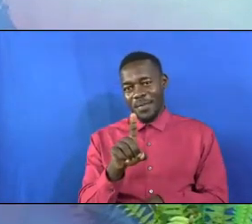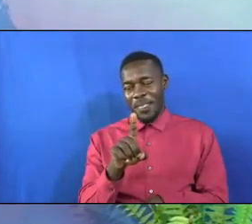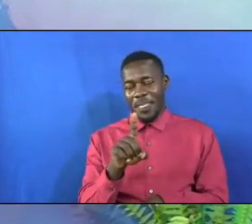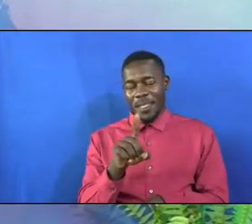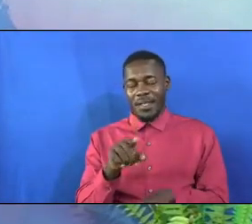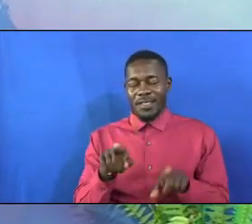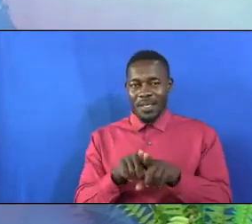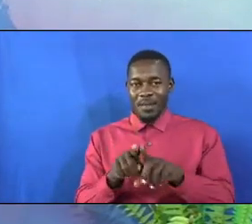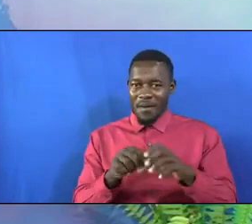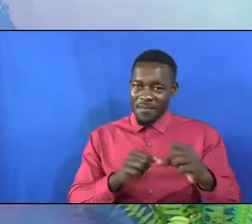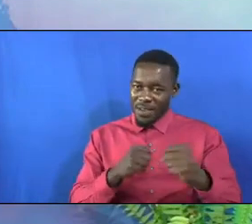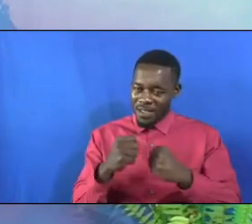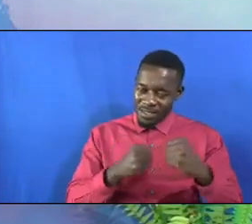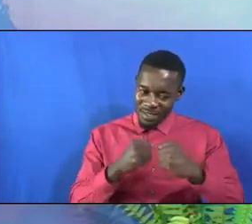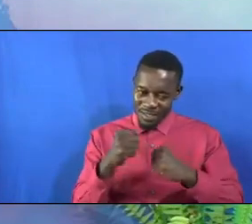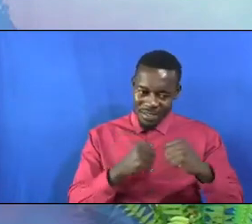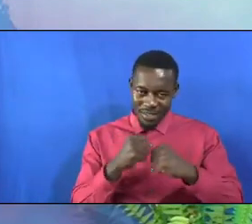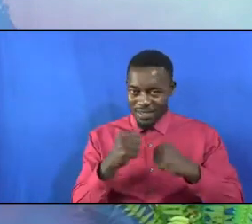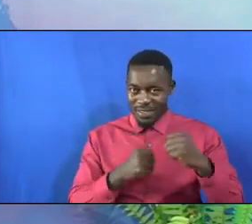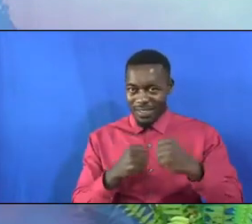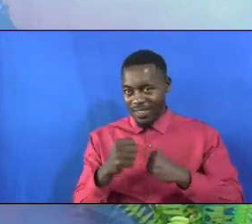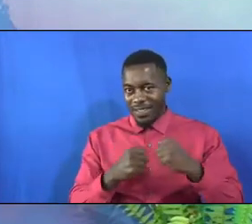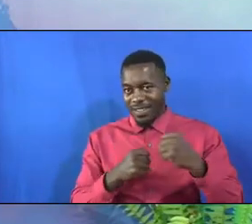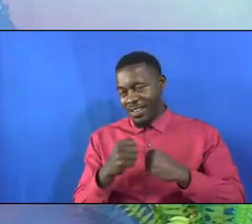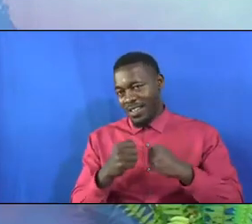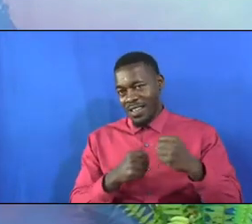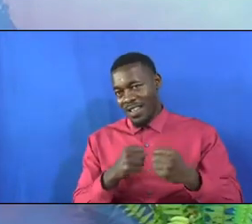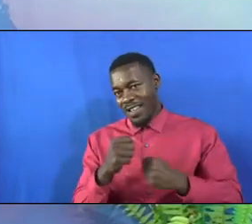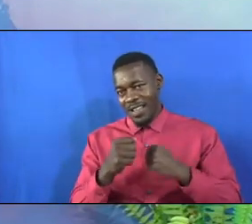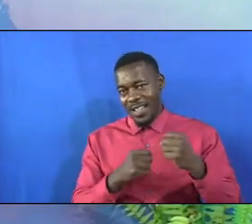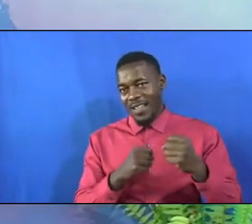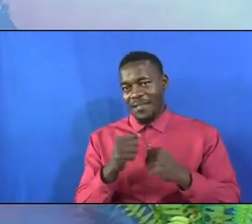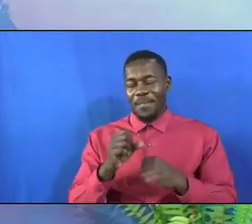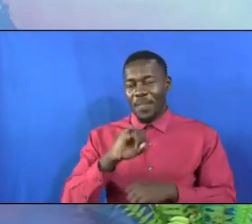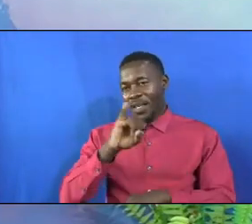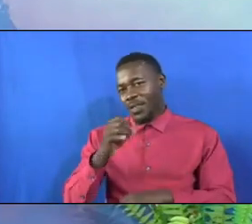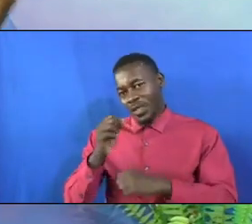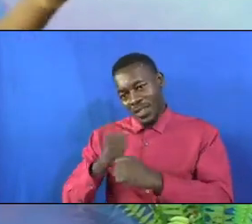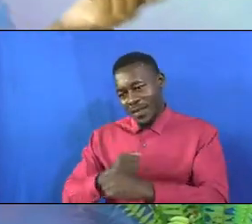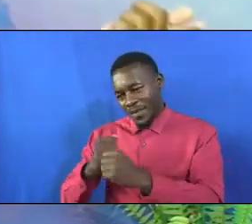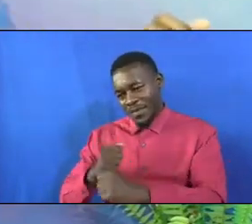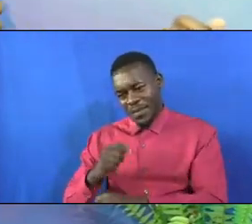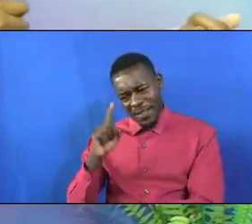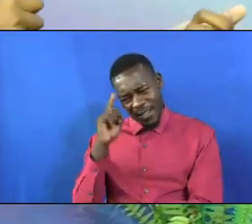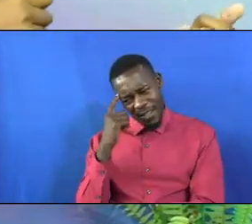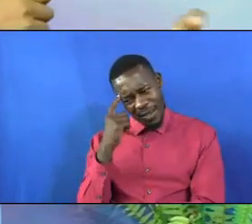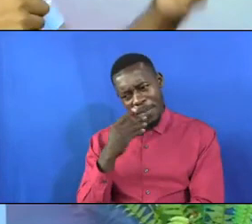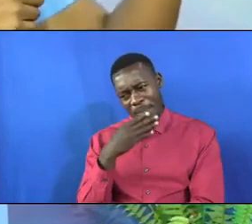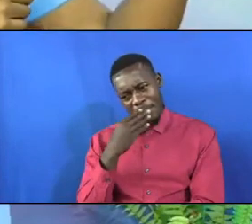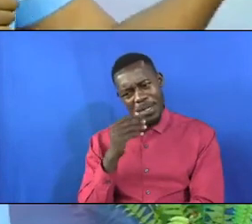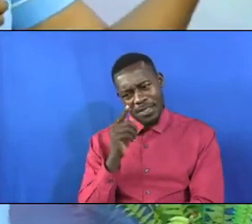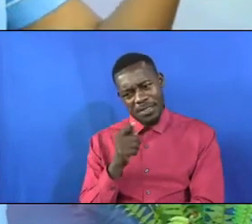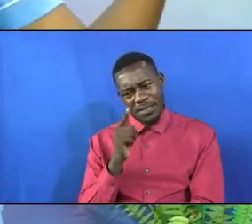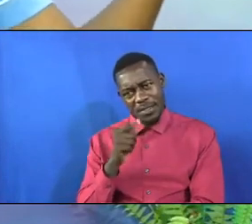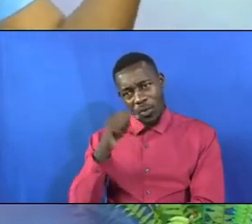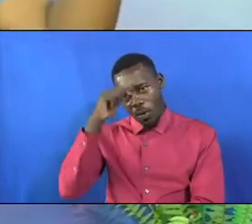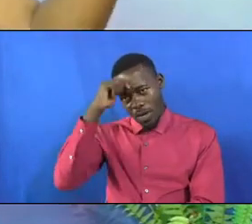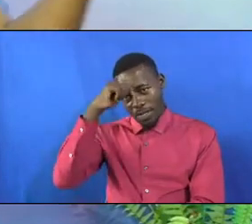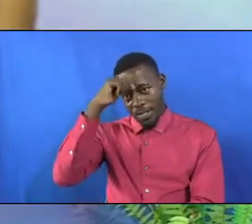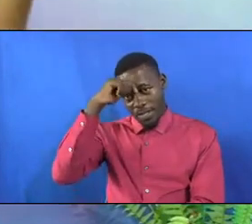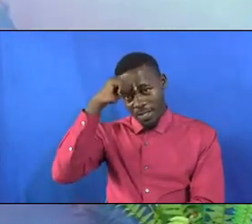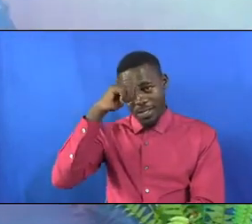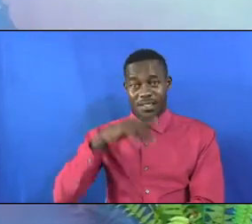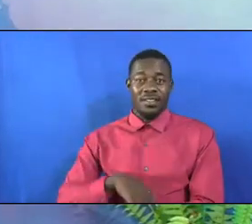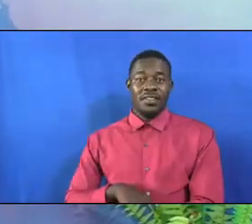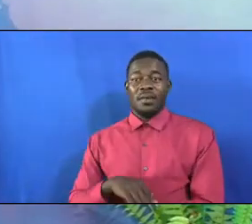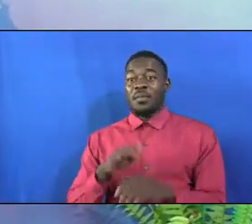of fighting back. And he said, we must deal wisely. Actually, King James Version said, let us